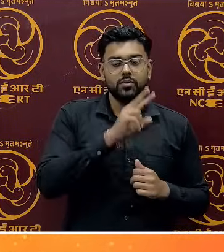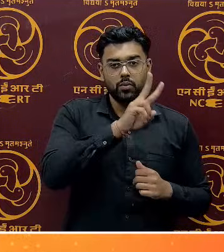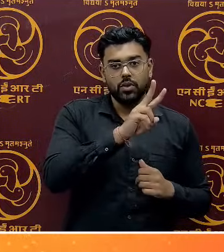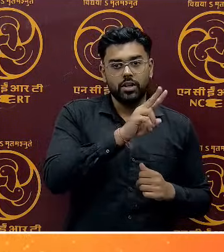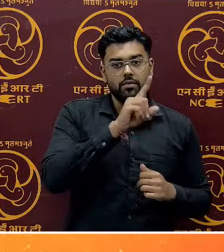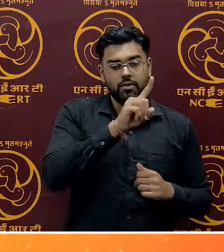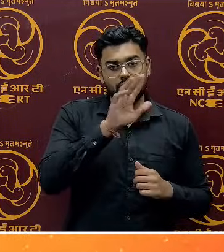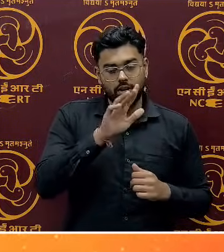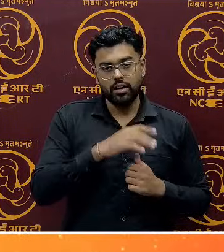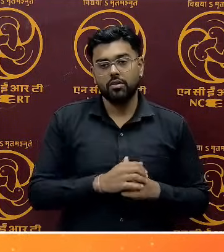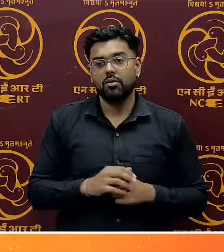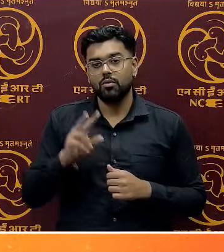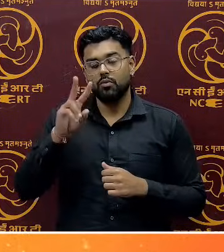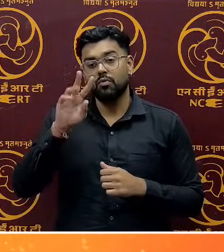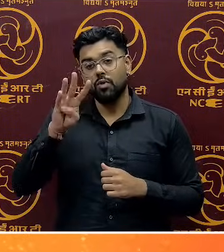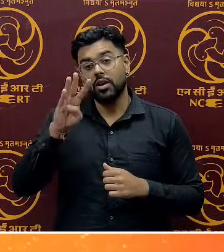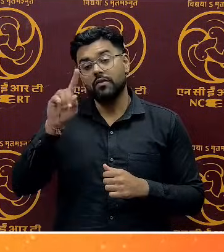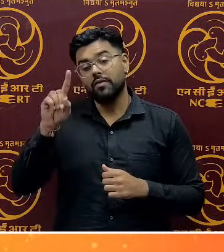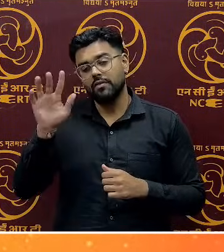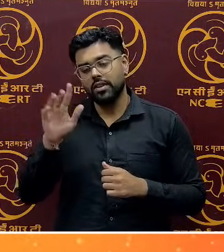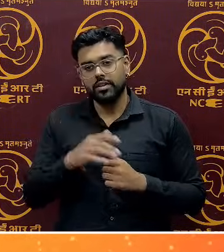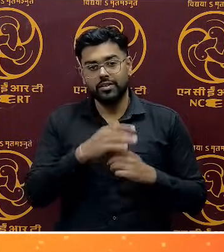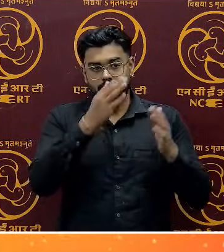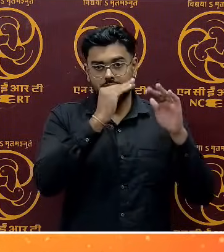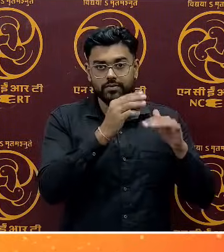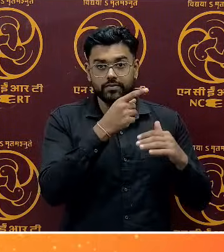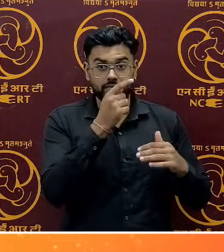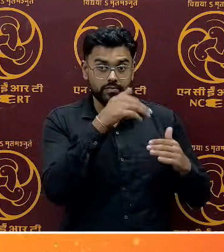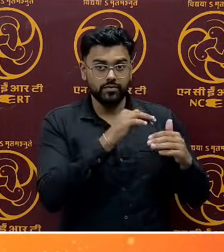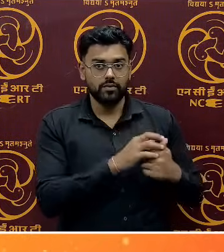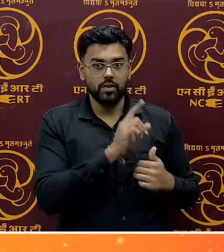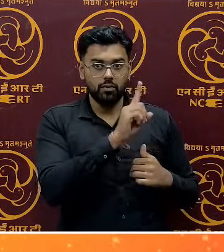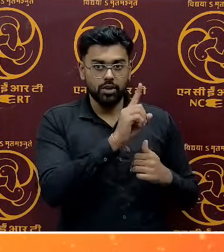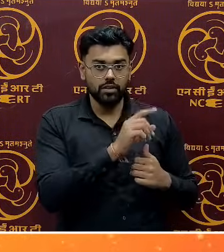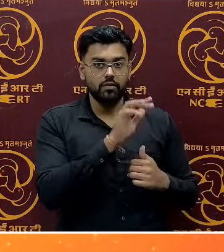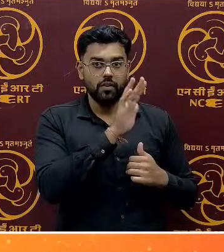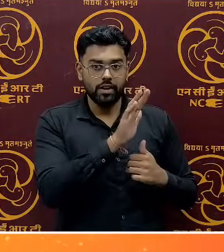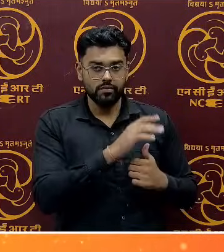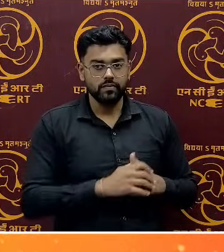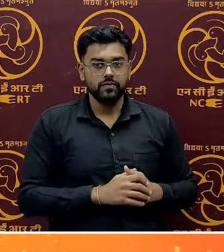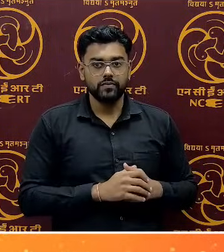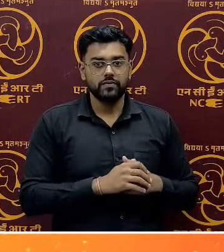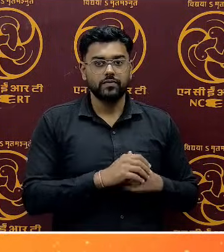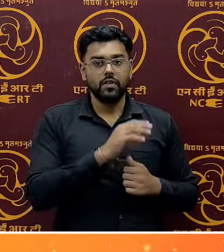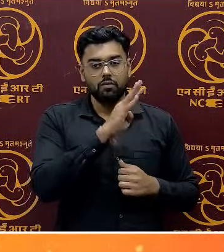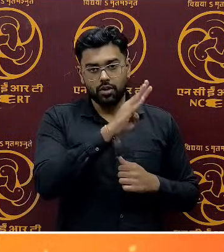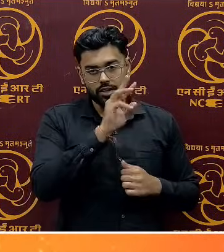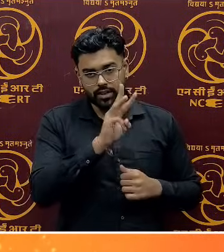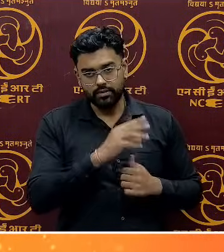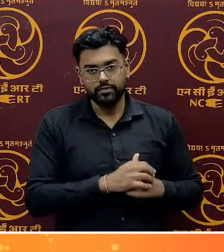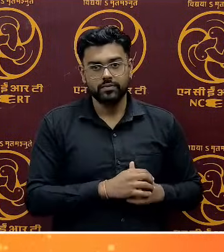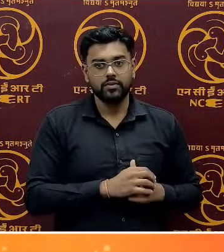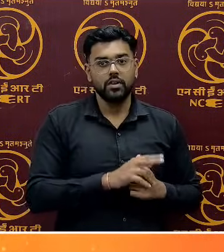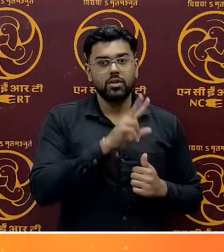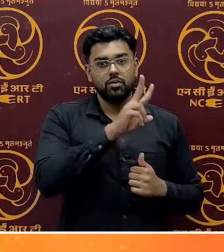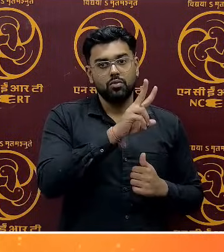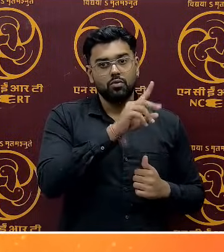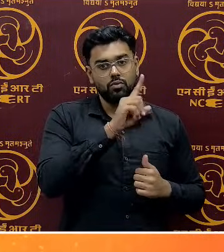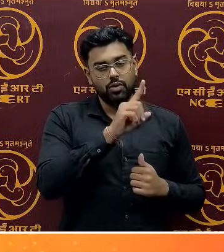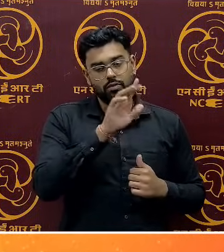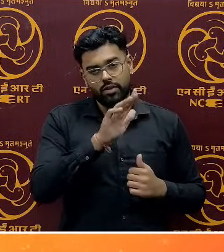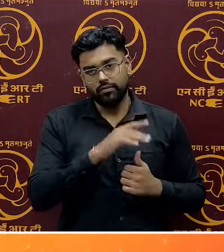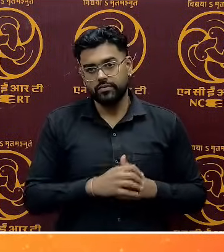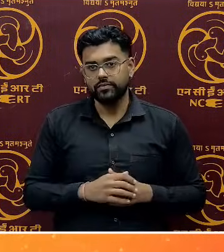415? Okay. What are the factors of 215, children? 1, 5, 43,